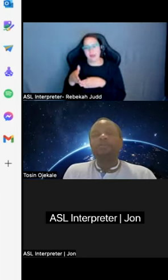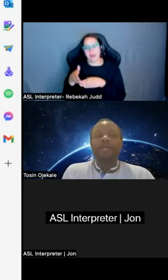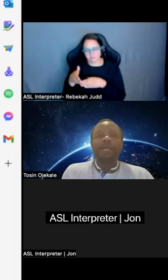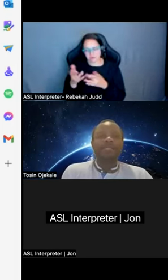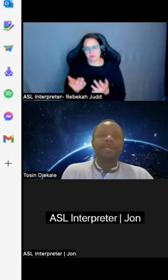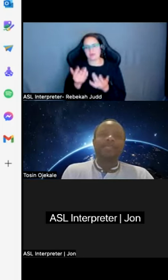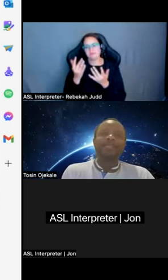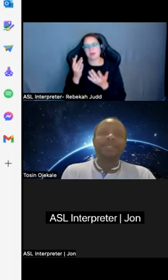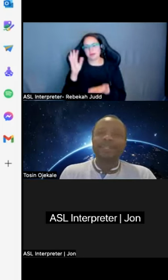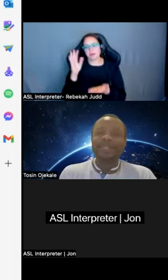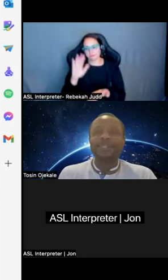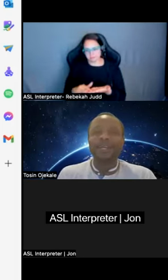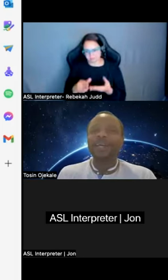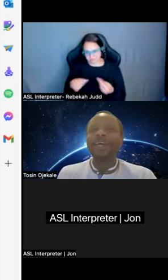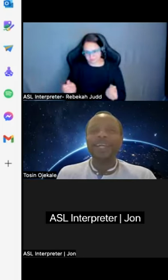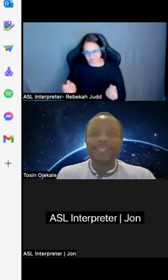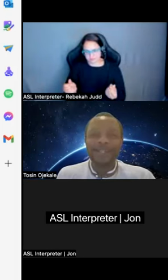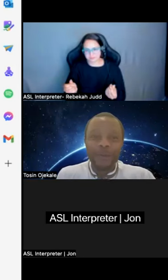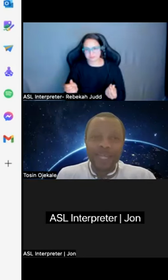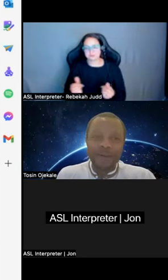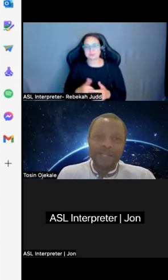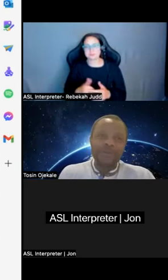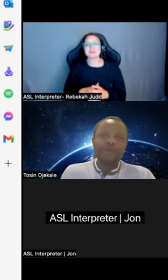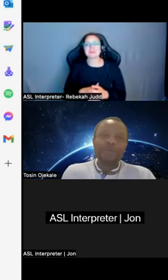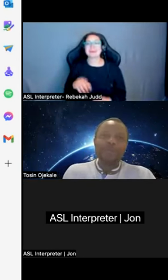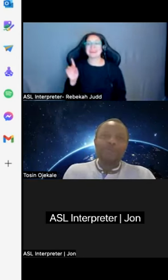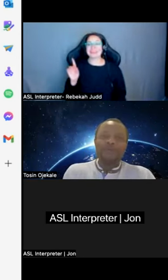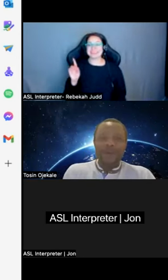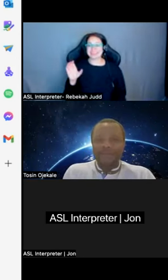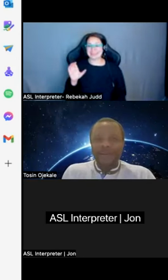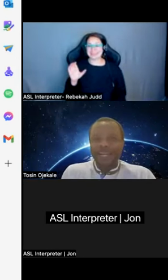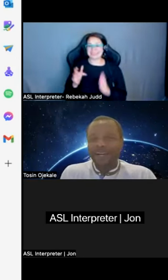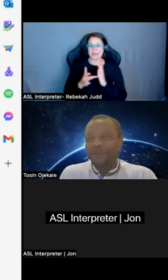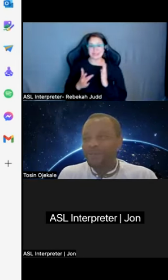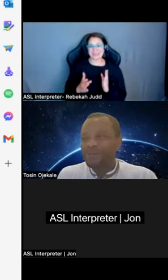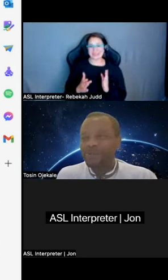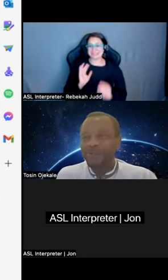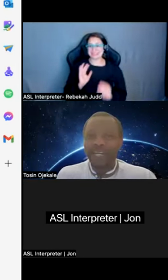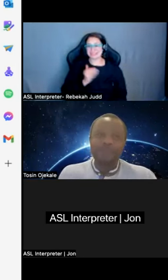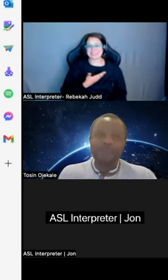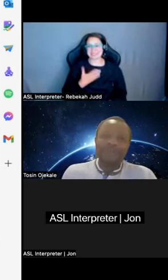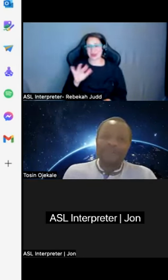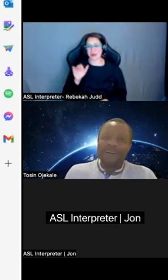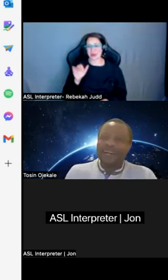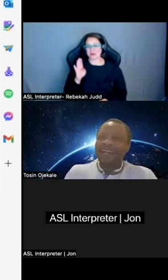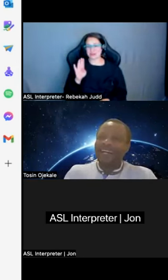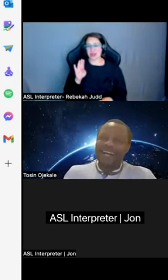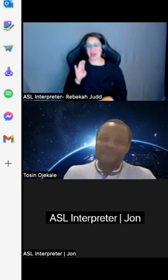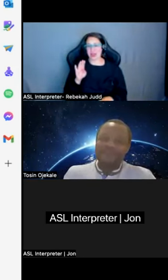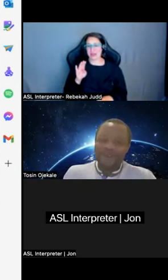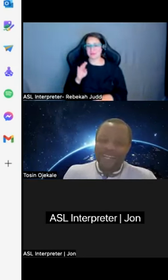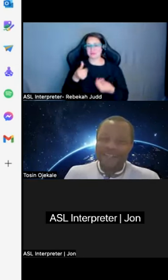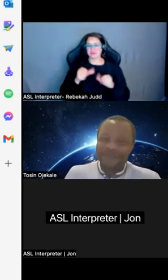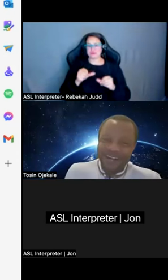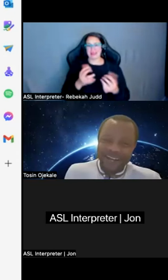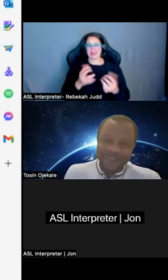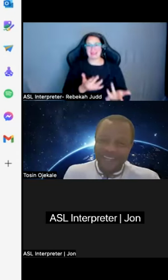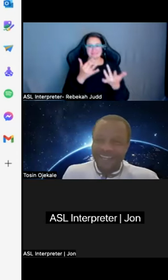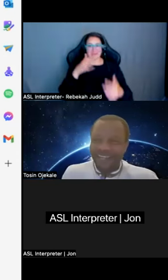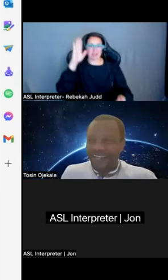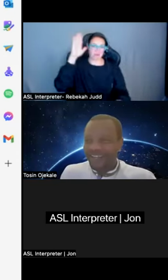that we, but as a data center technician, it's not within our scope to fight fire or to do cleanup after fighting the